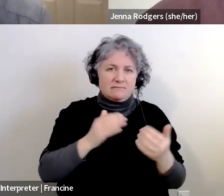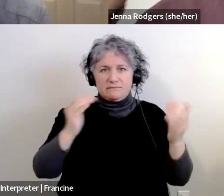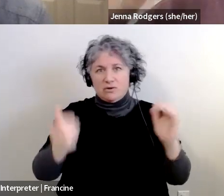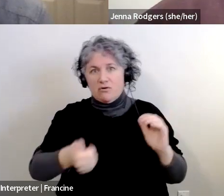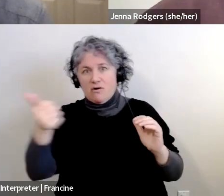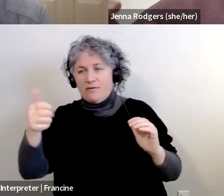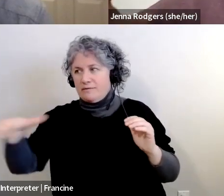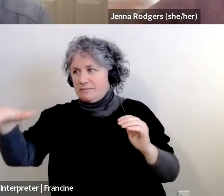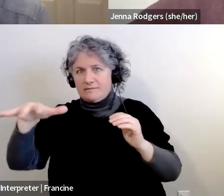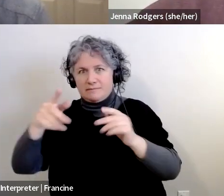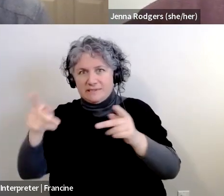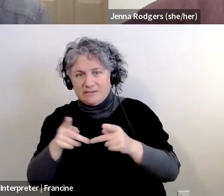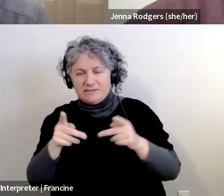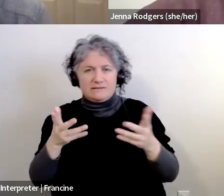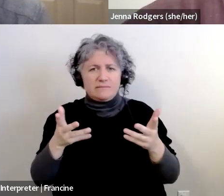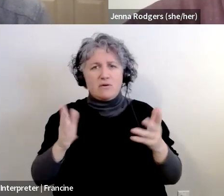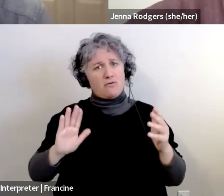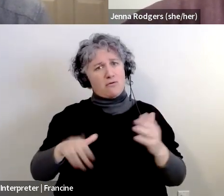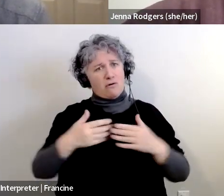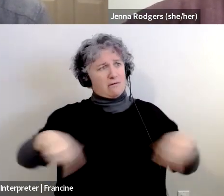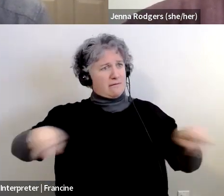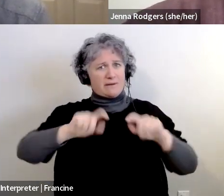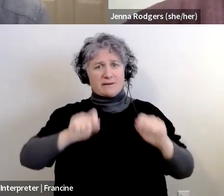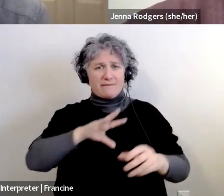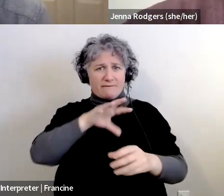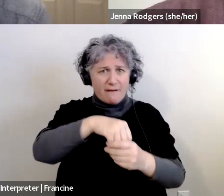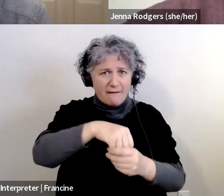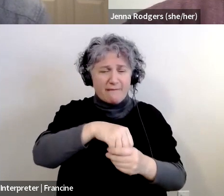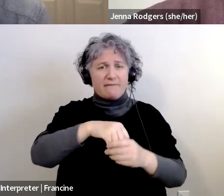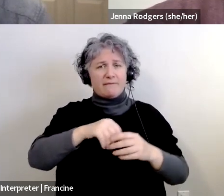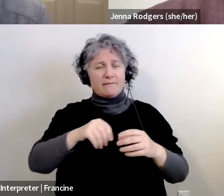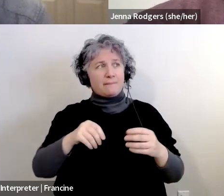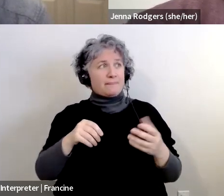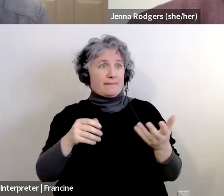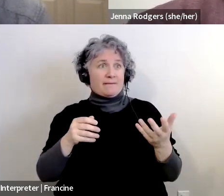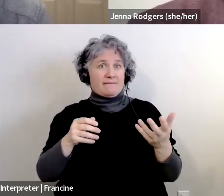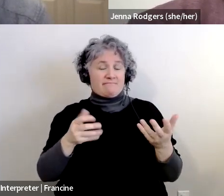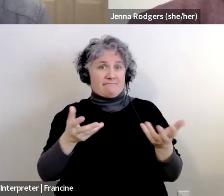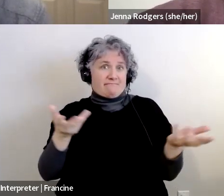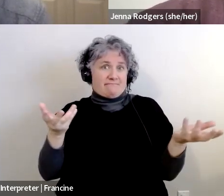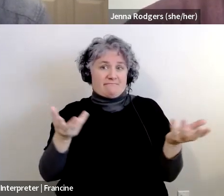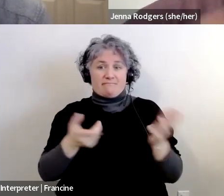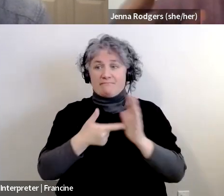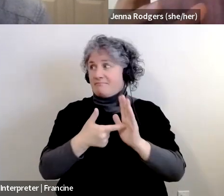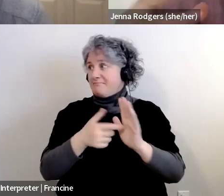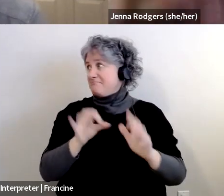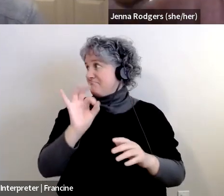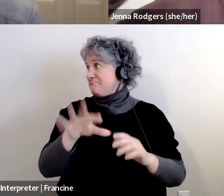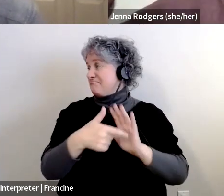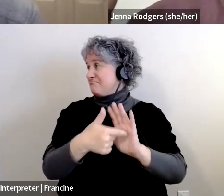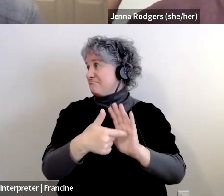industry, but that we all can play a part in something about, like, I don't